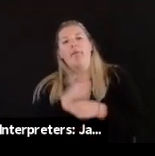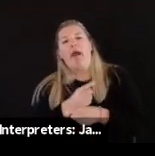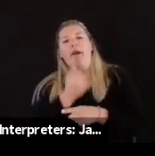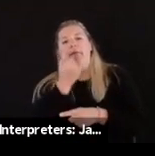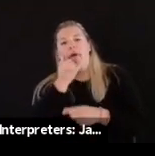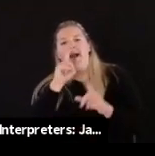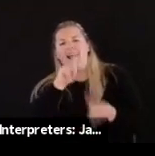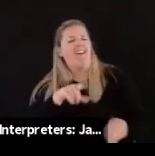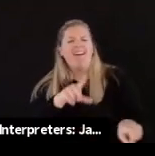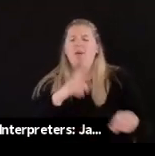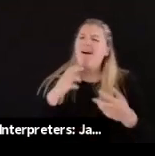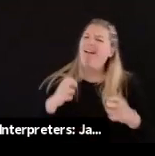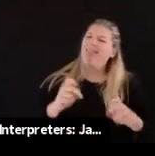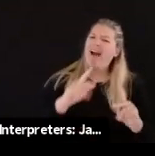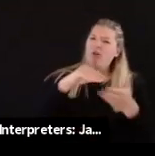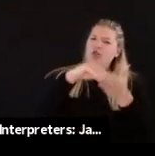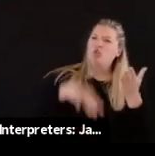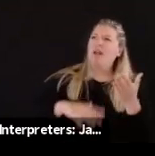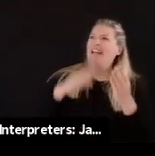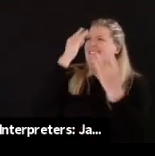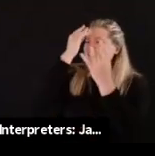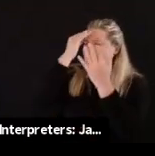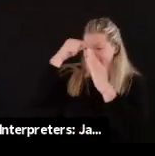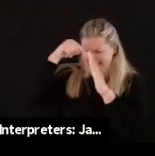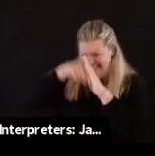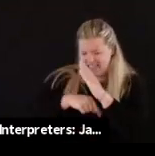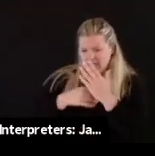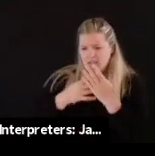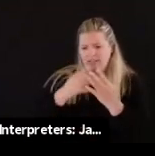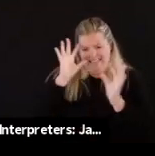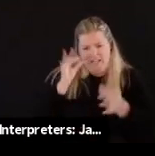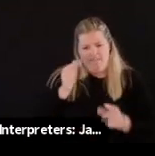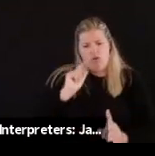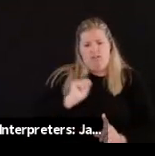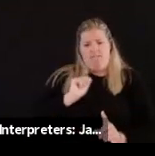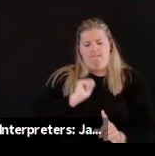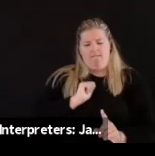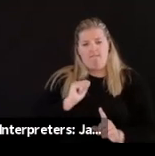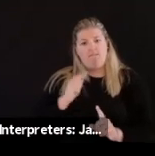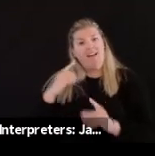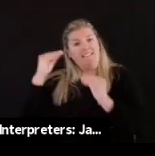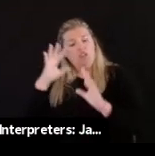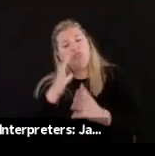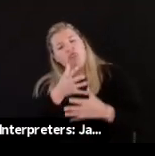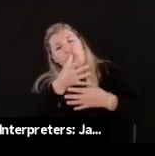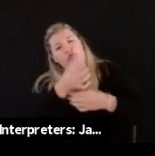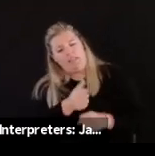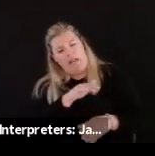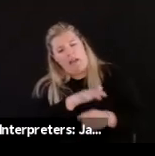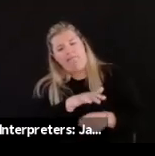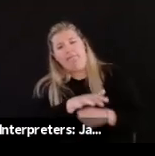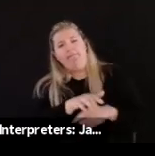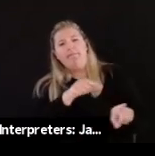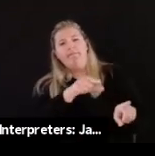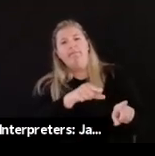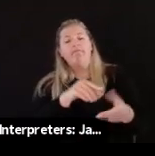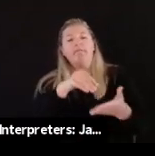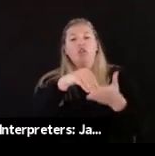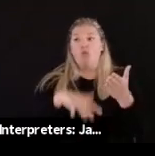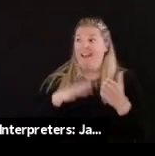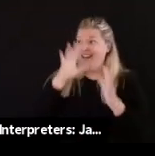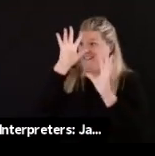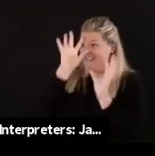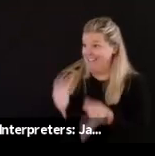let students make choices. We trust them enough to do that. And we let them experience the consequences of those